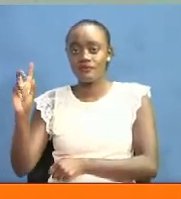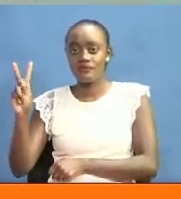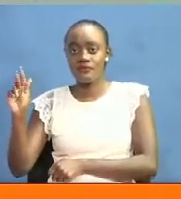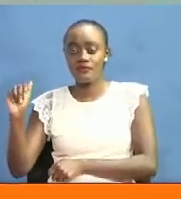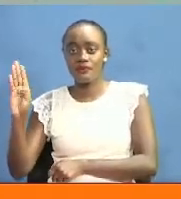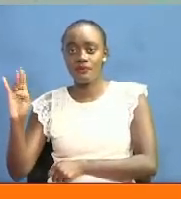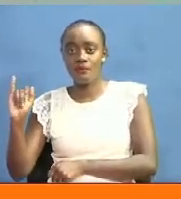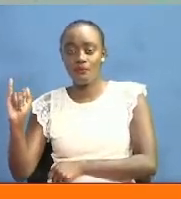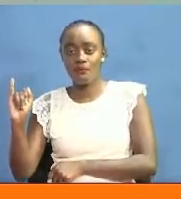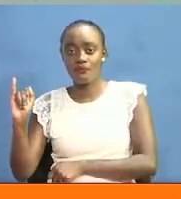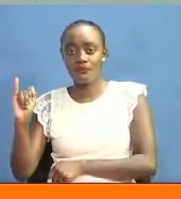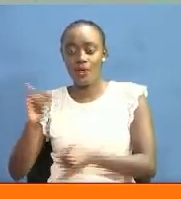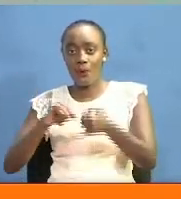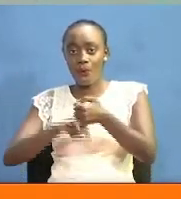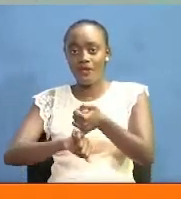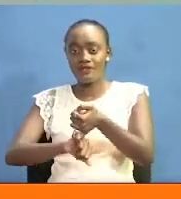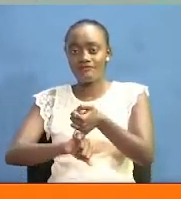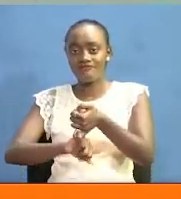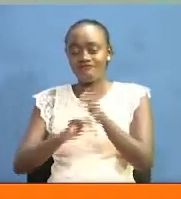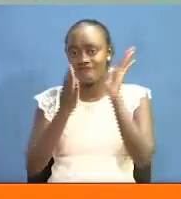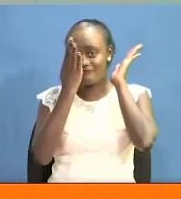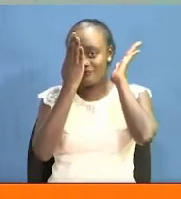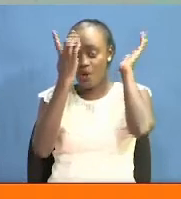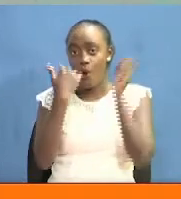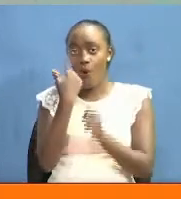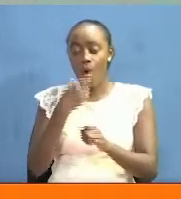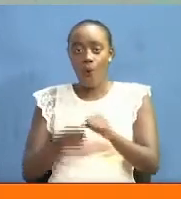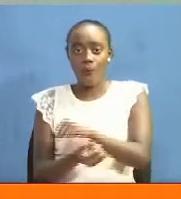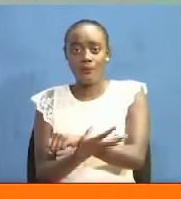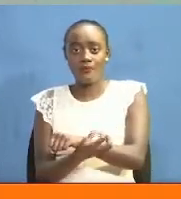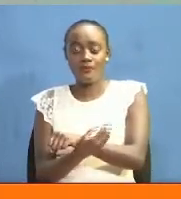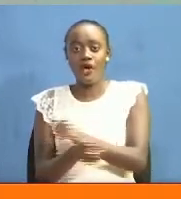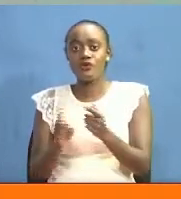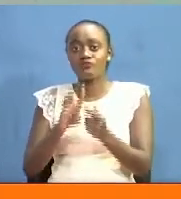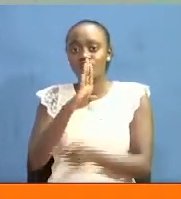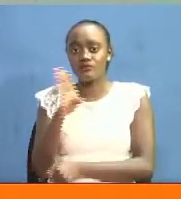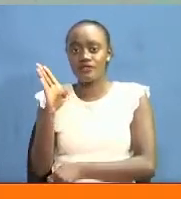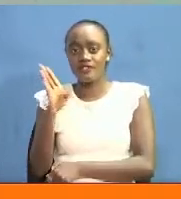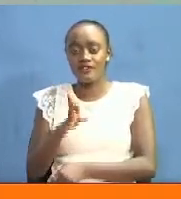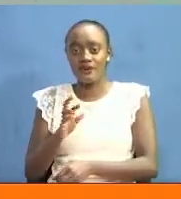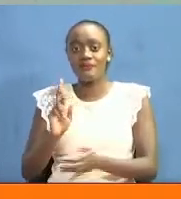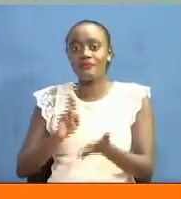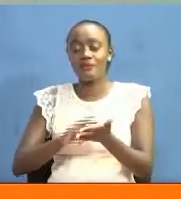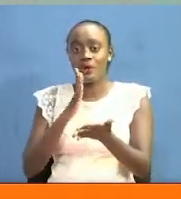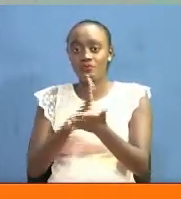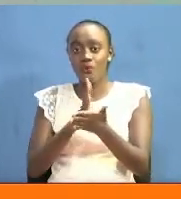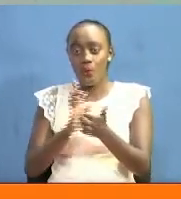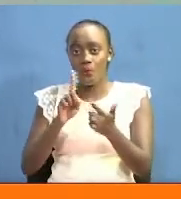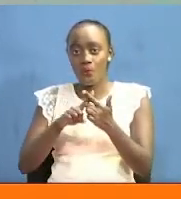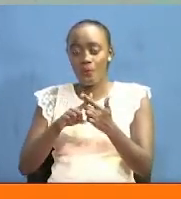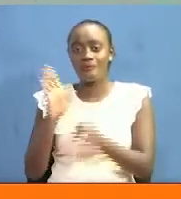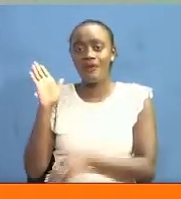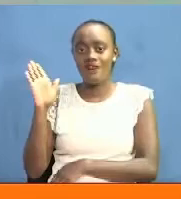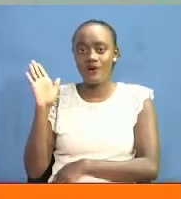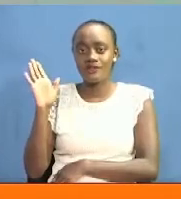Arboretum. The wedding was officiated by Reverend Steve Duo, who advised Martin and Nice to ever remain true to their wedding